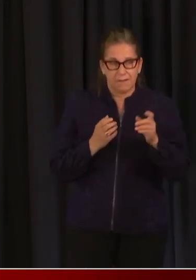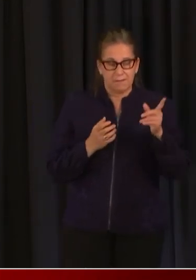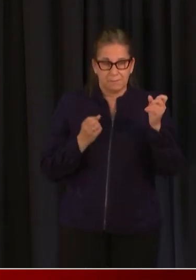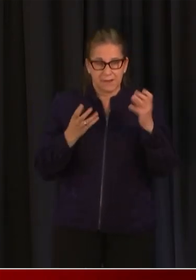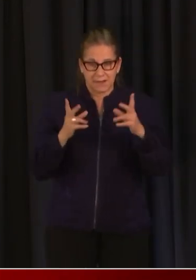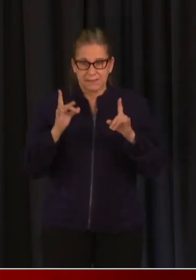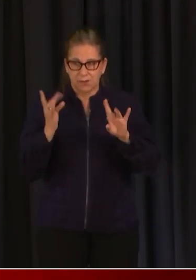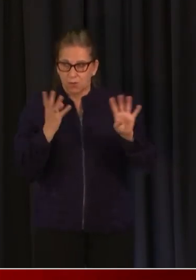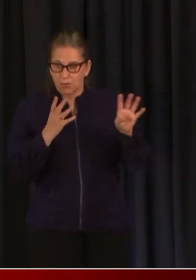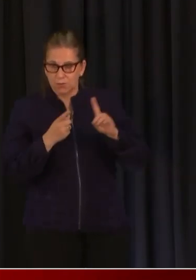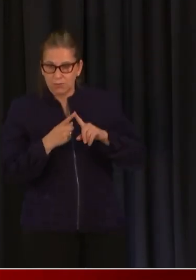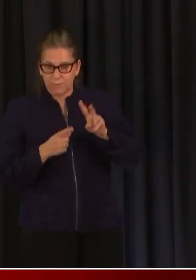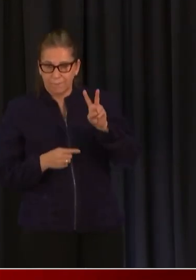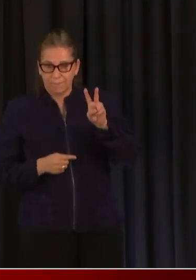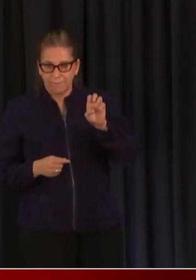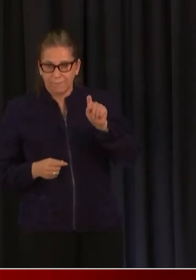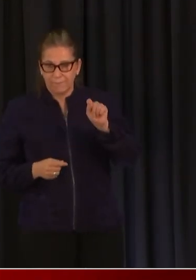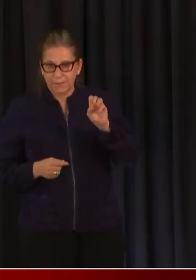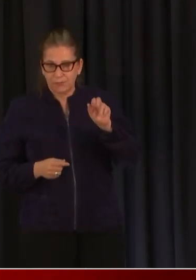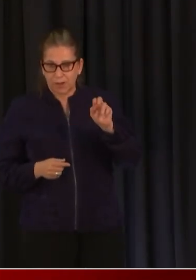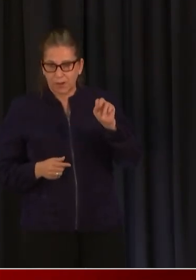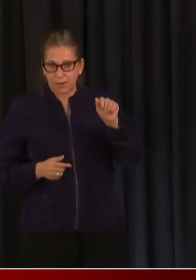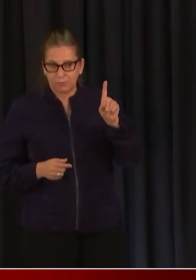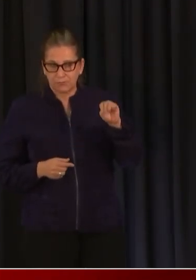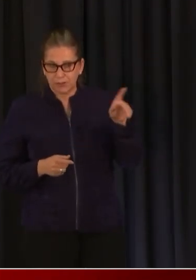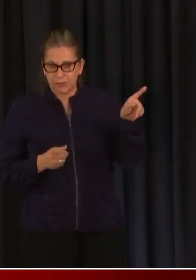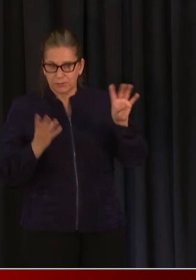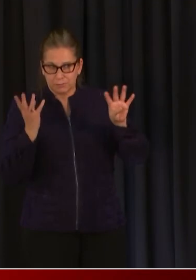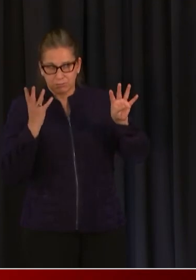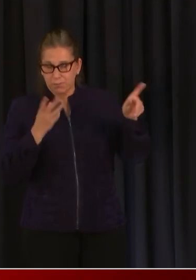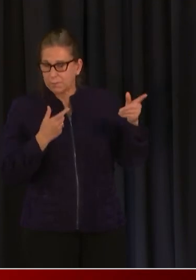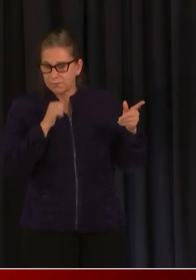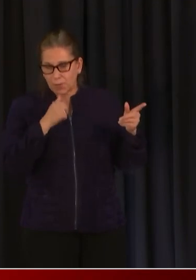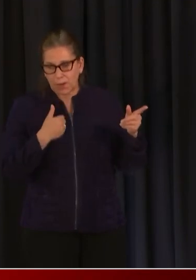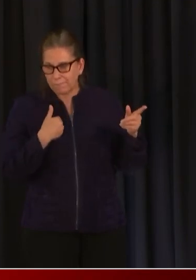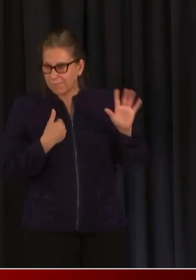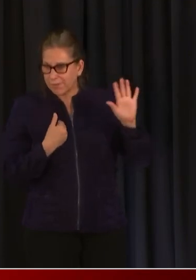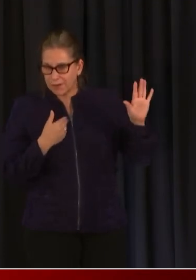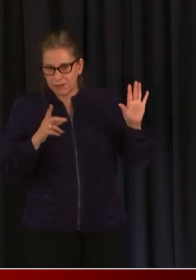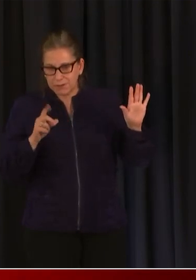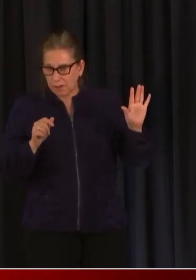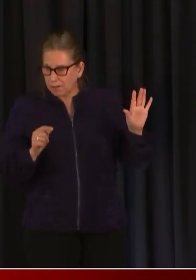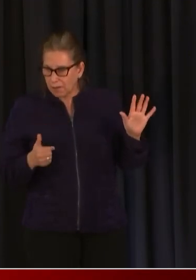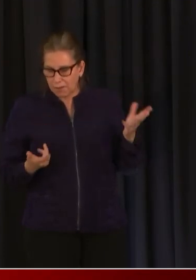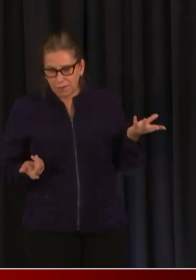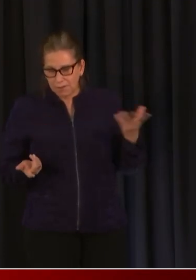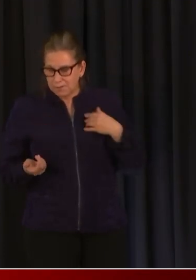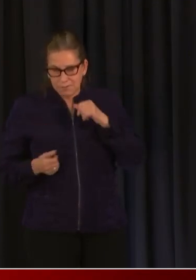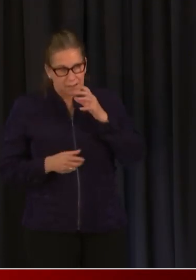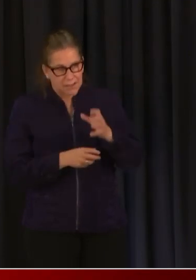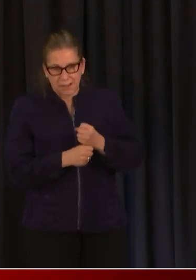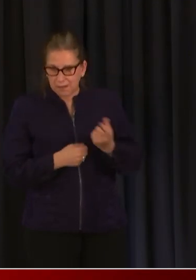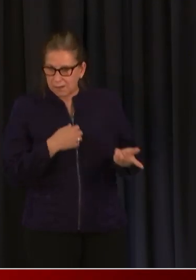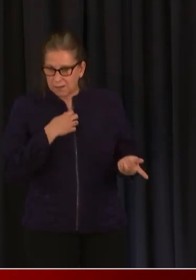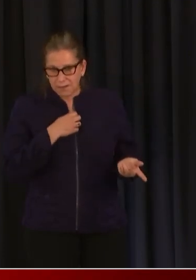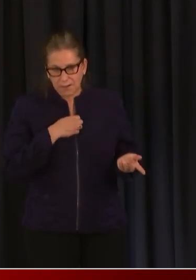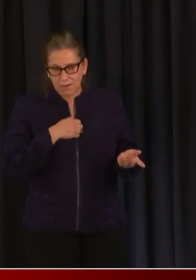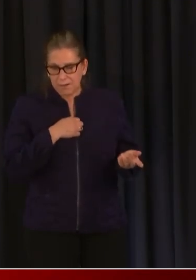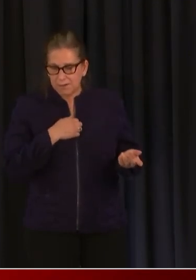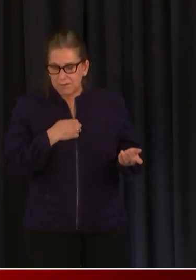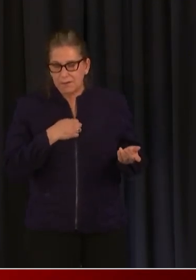vaccinating everyone, but they don't submit that information to our immunization registry, which is where this analysis comes from. So as we get